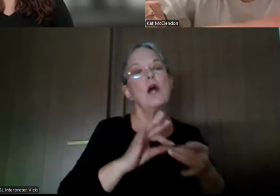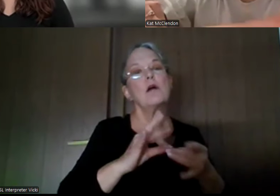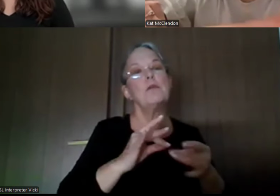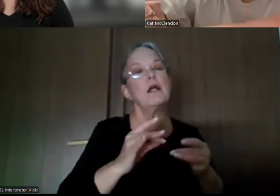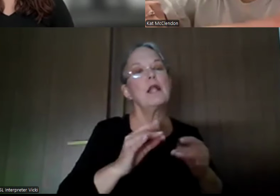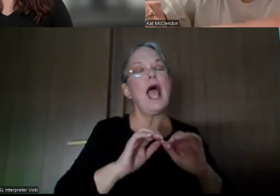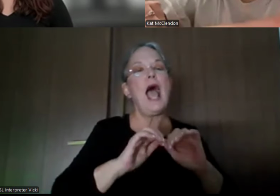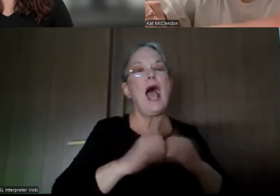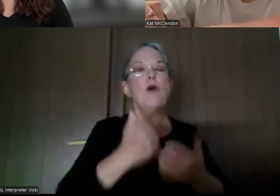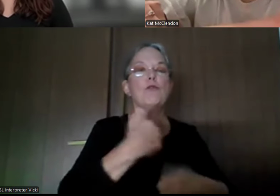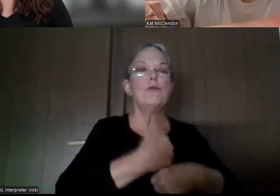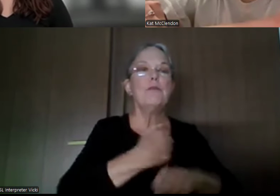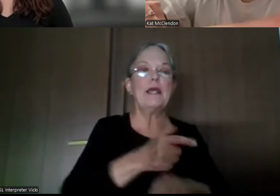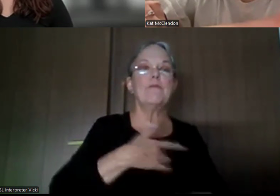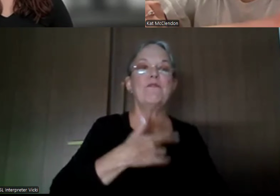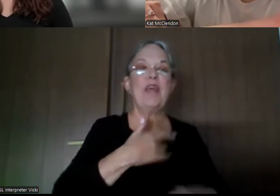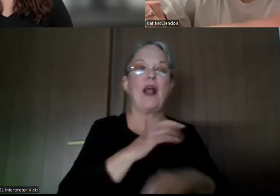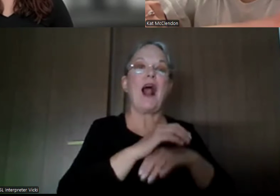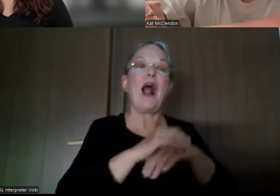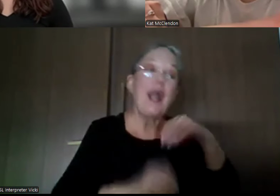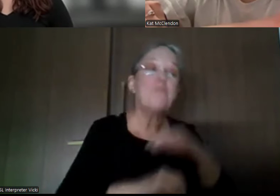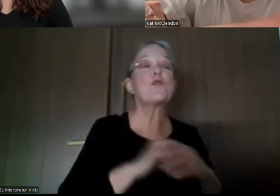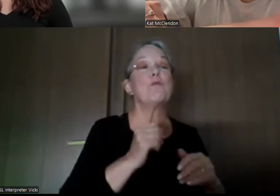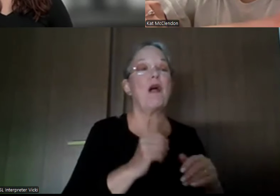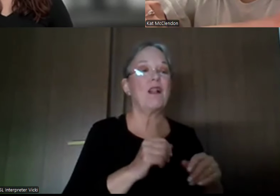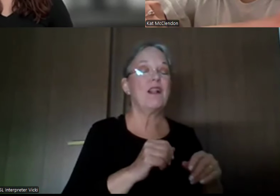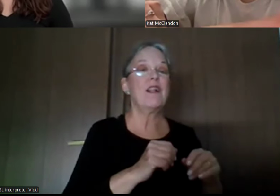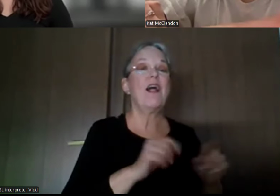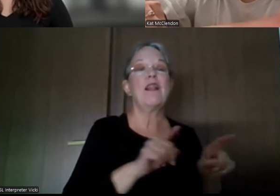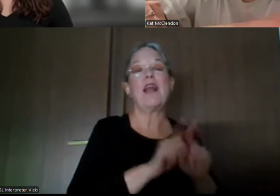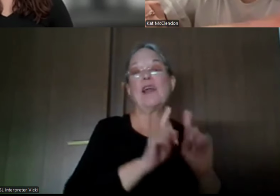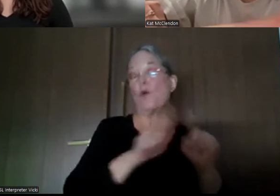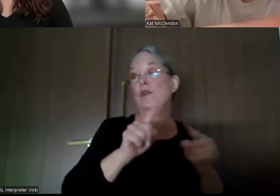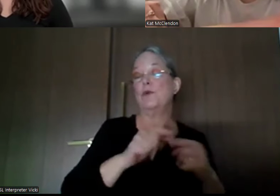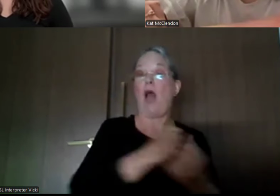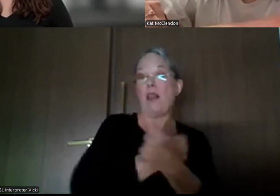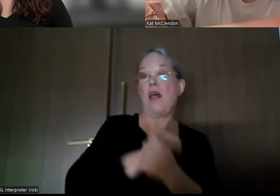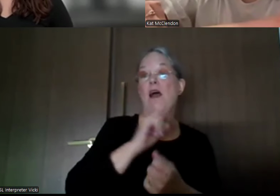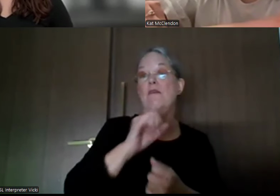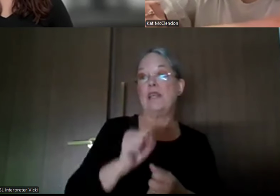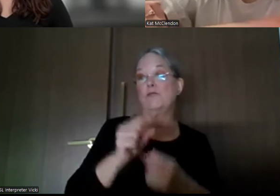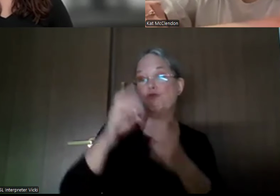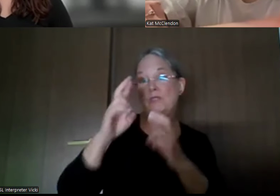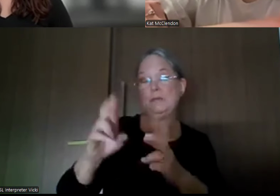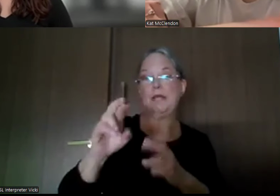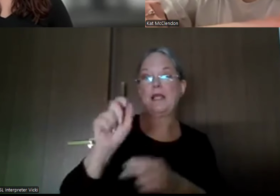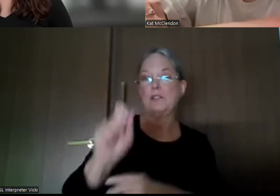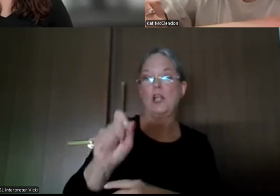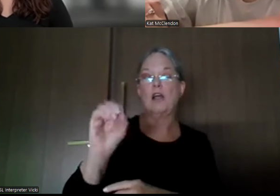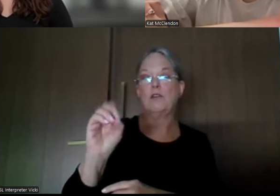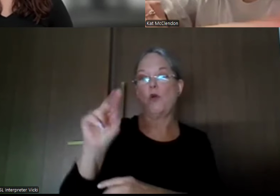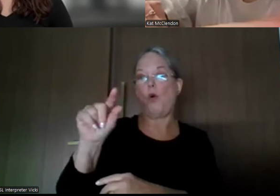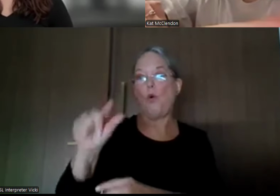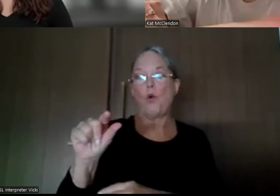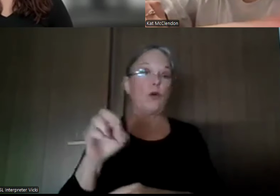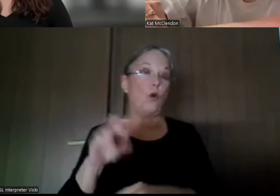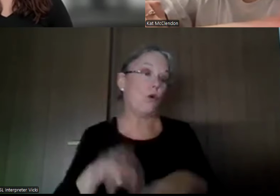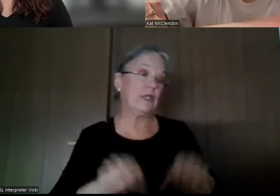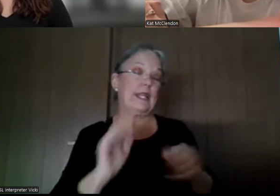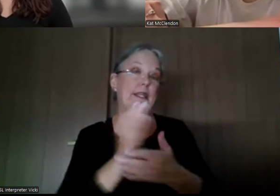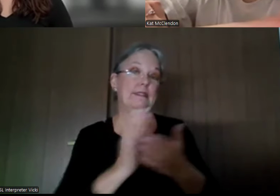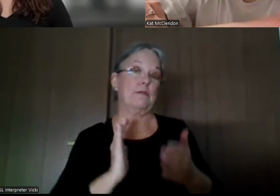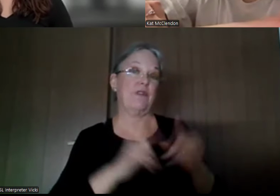speaking up, like going to loveisrespect.org and looking and trying out some of our quizzes. Because sometimes it's uncomfortable. Kate, you just